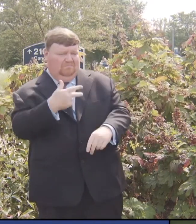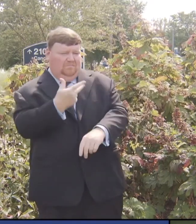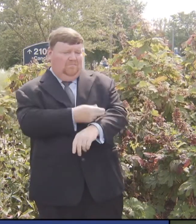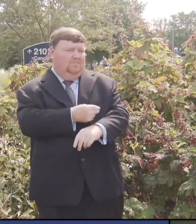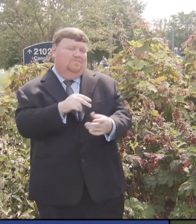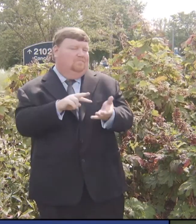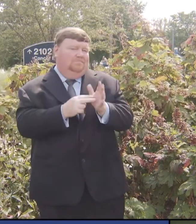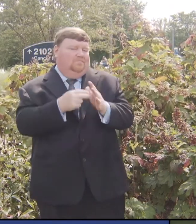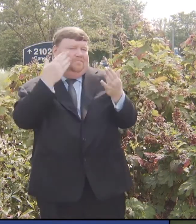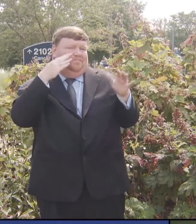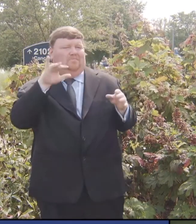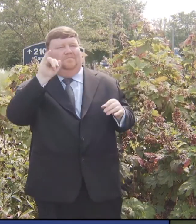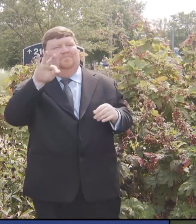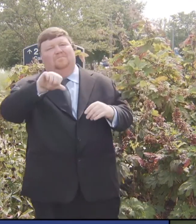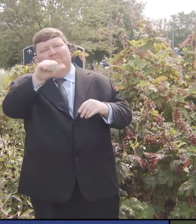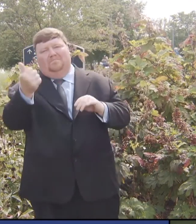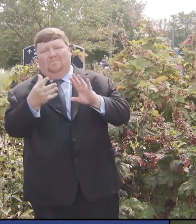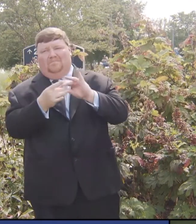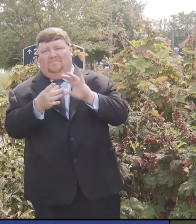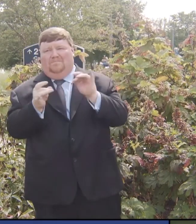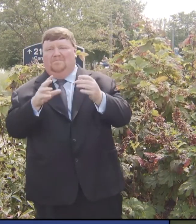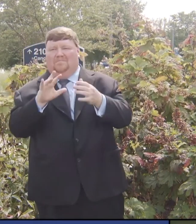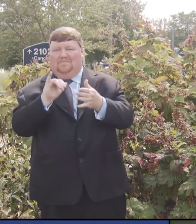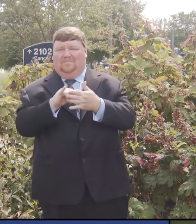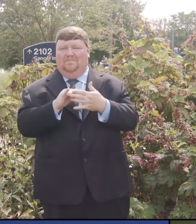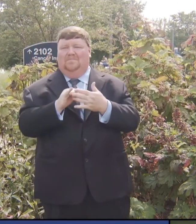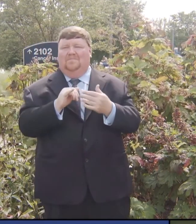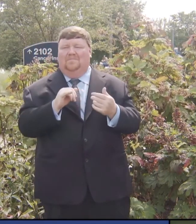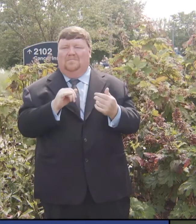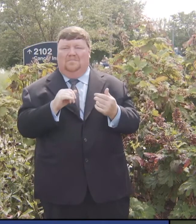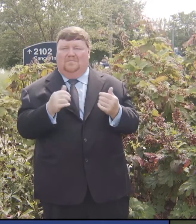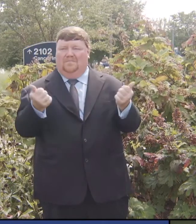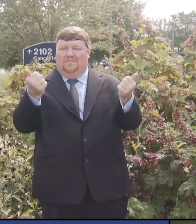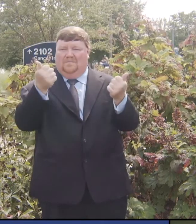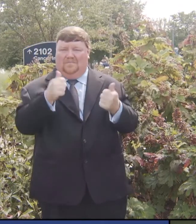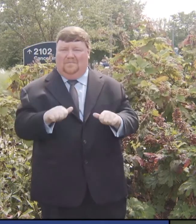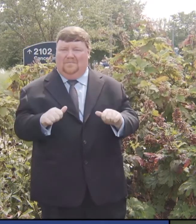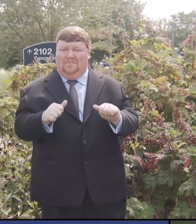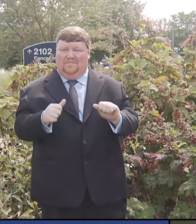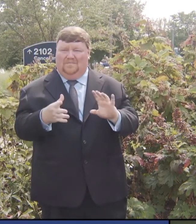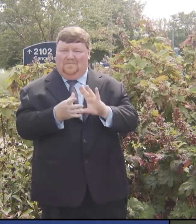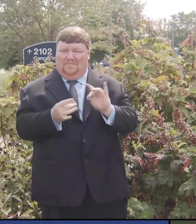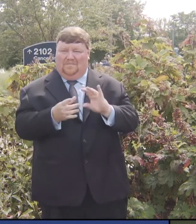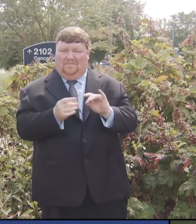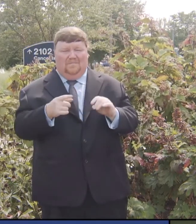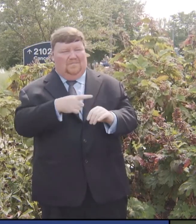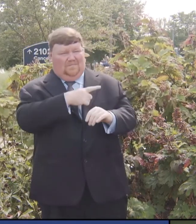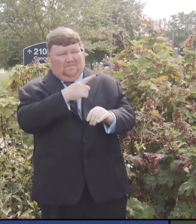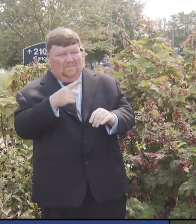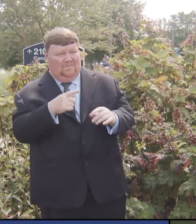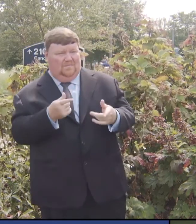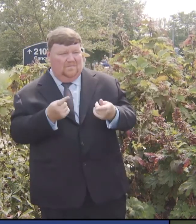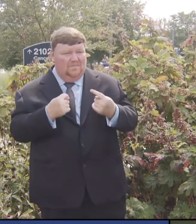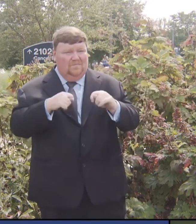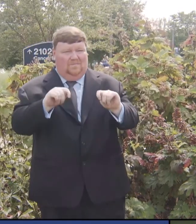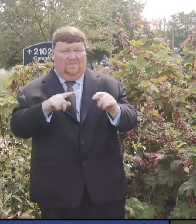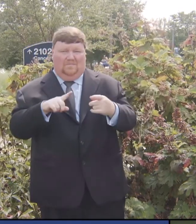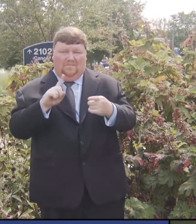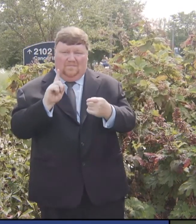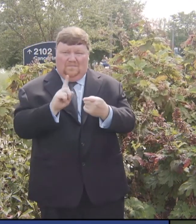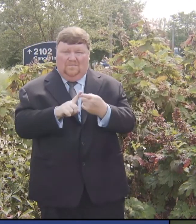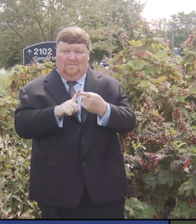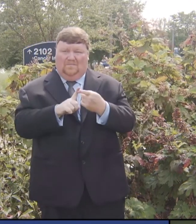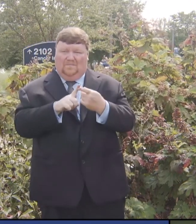besides, I don't know if there's any messaging besides vaccines are safe and effective, but any messaging that you're using to try to get at those